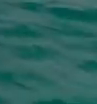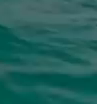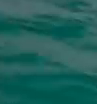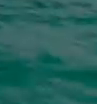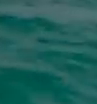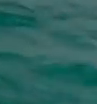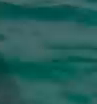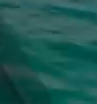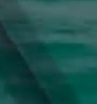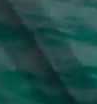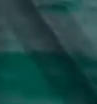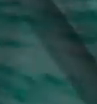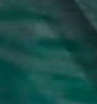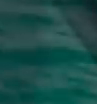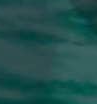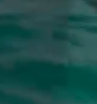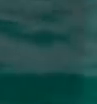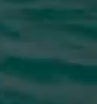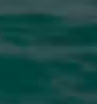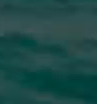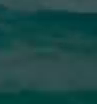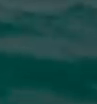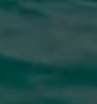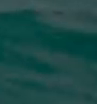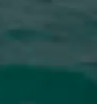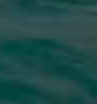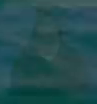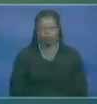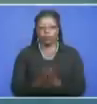Time now for weather.